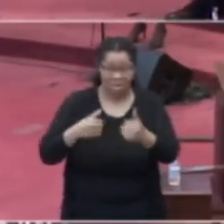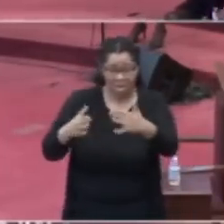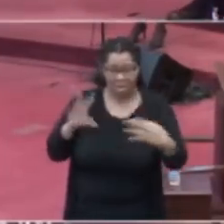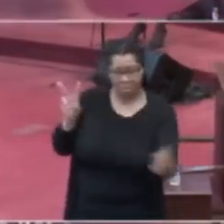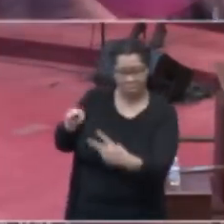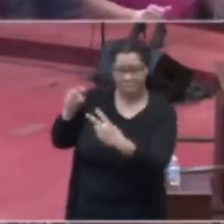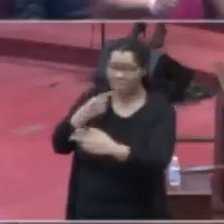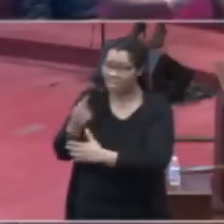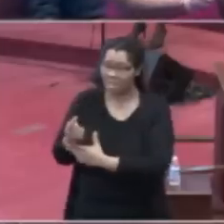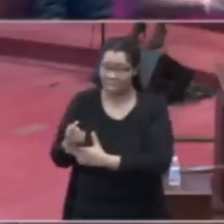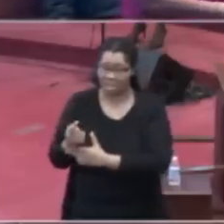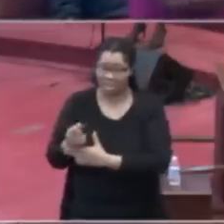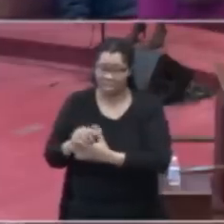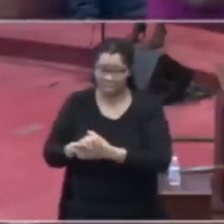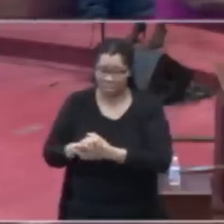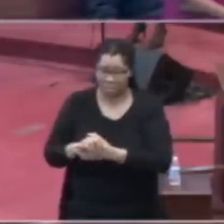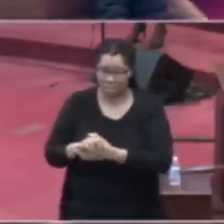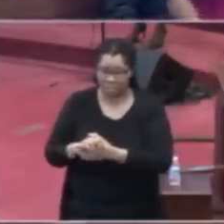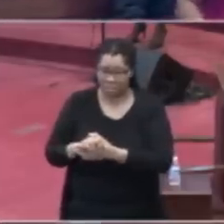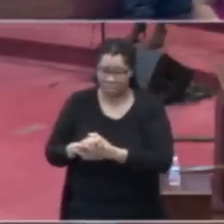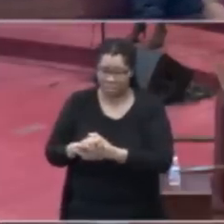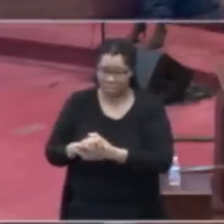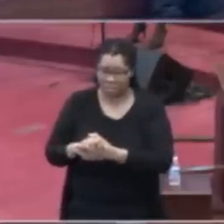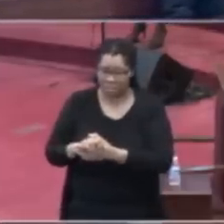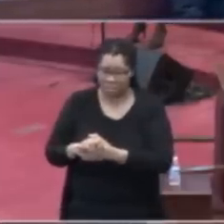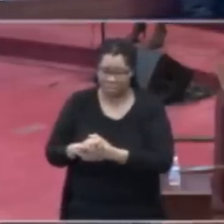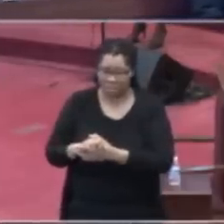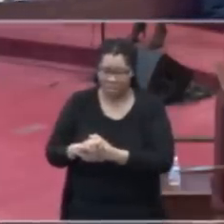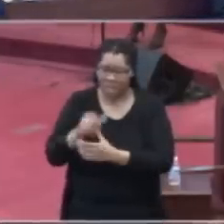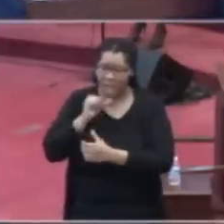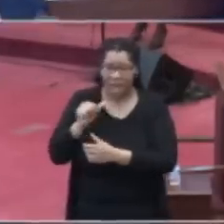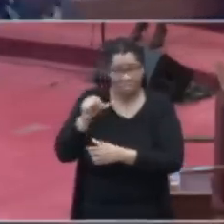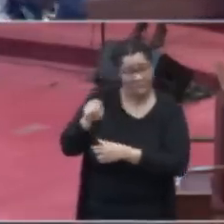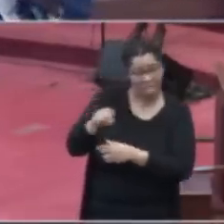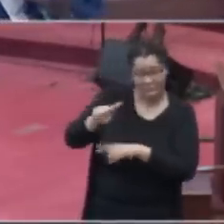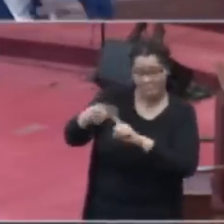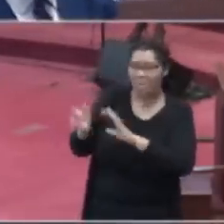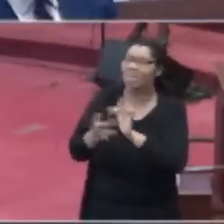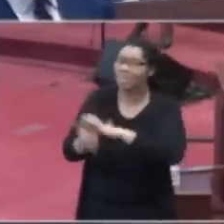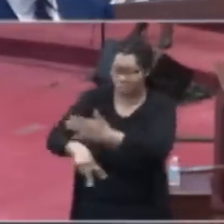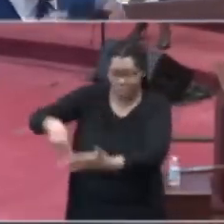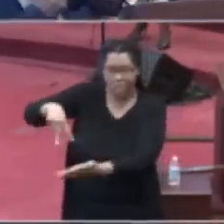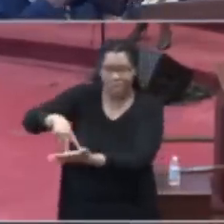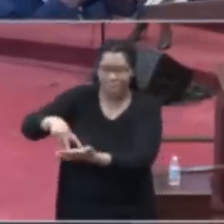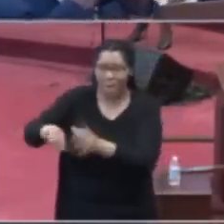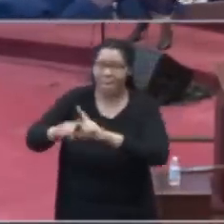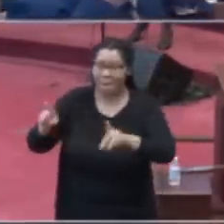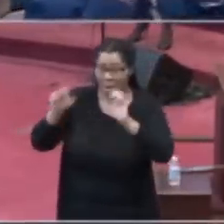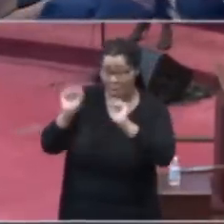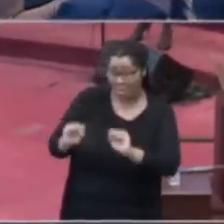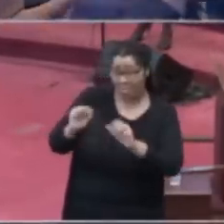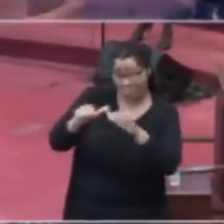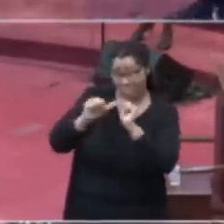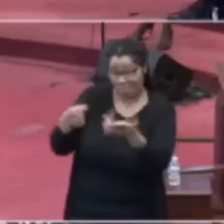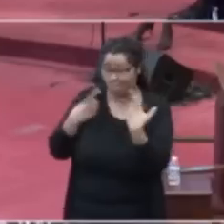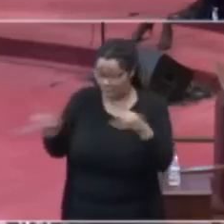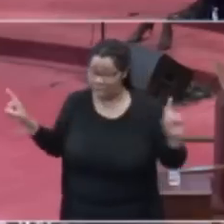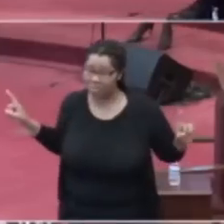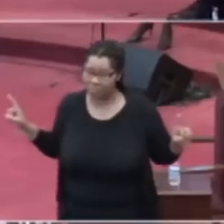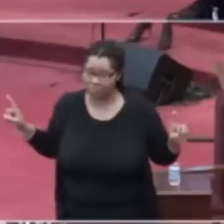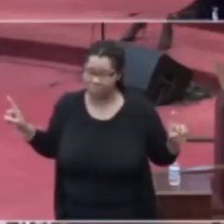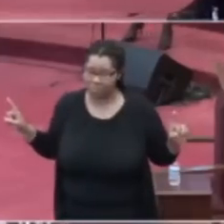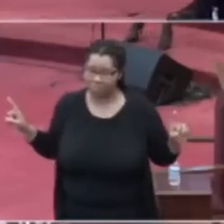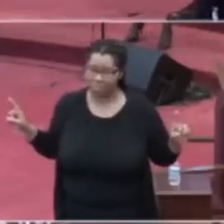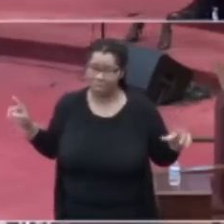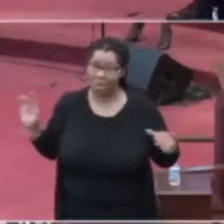somebody, I wasn't there when he got up from the grave, but I can still testify